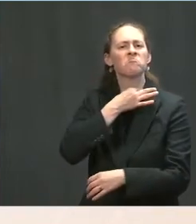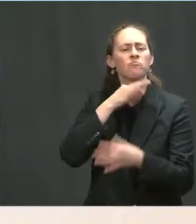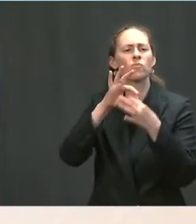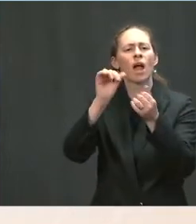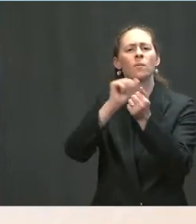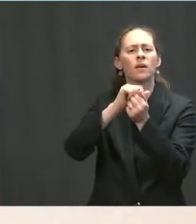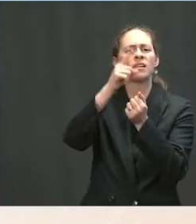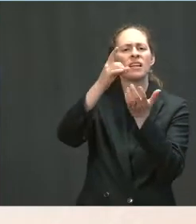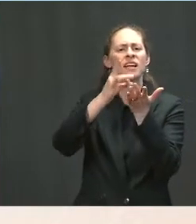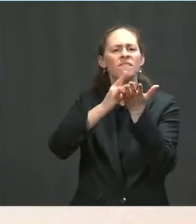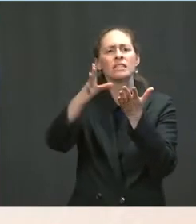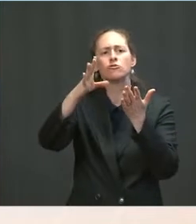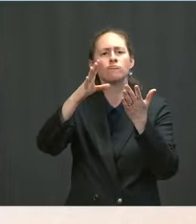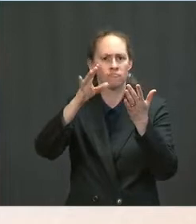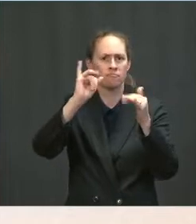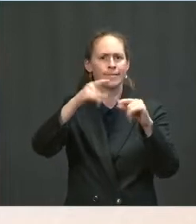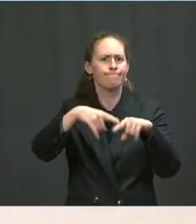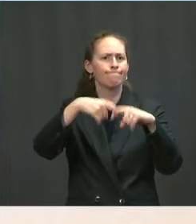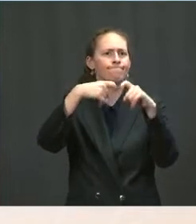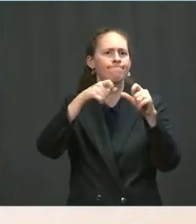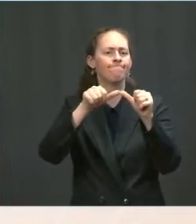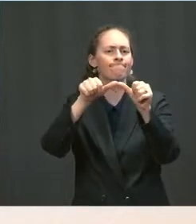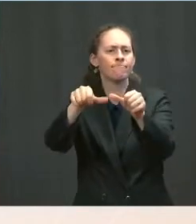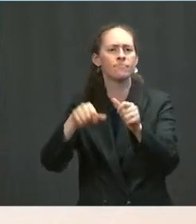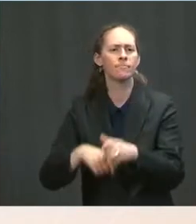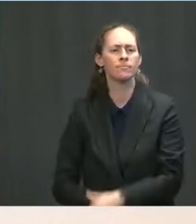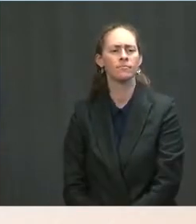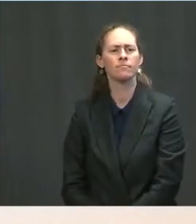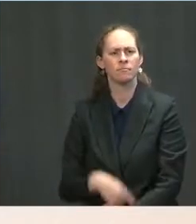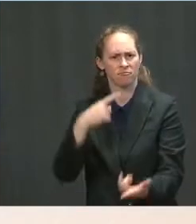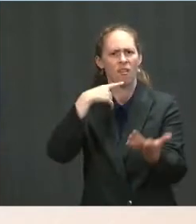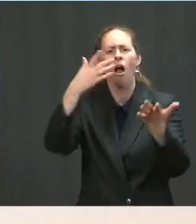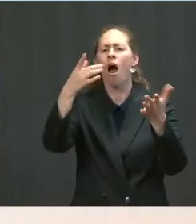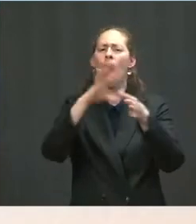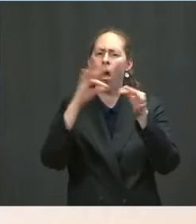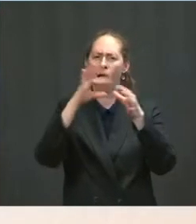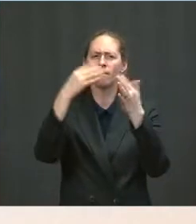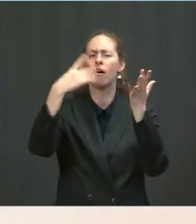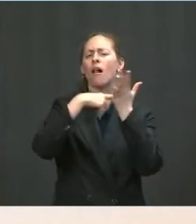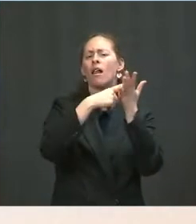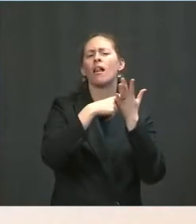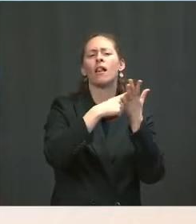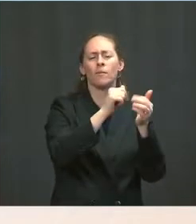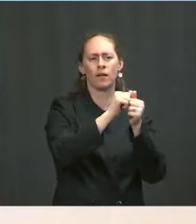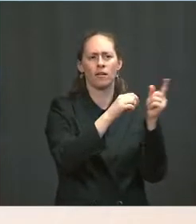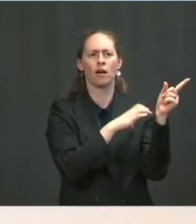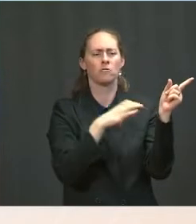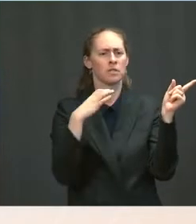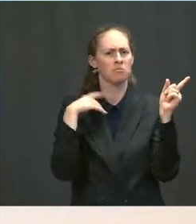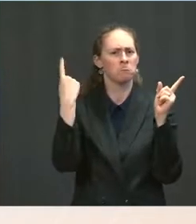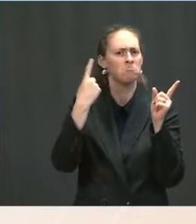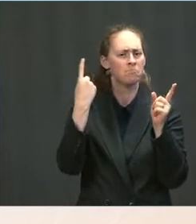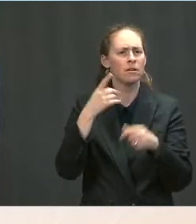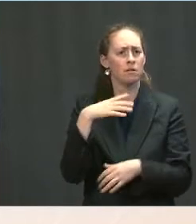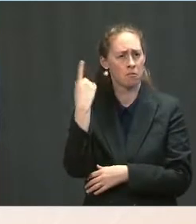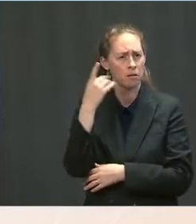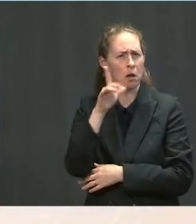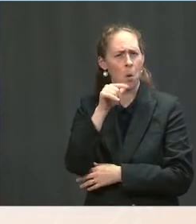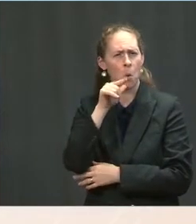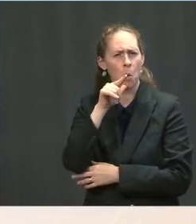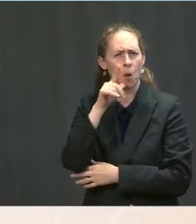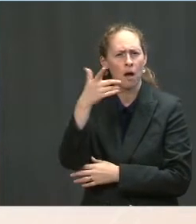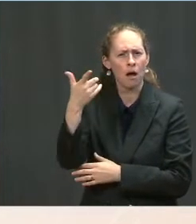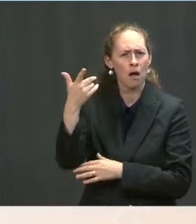for some time now. Is there anything you can share in terms of who you've been talking with and when that started? Because Democratic